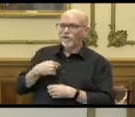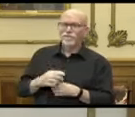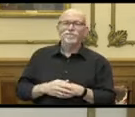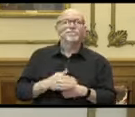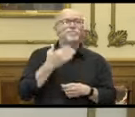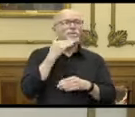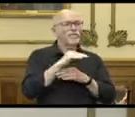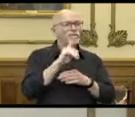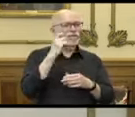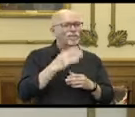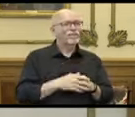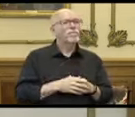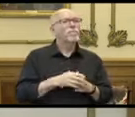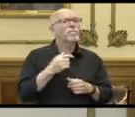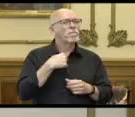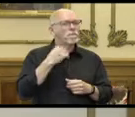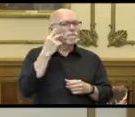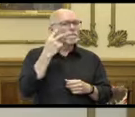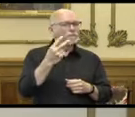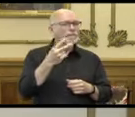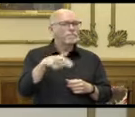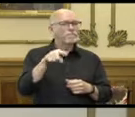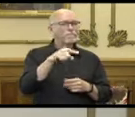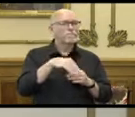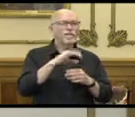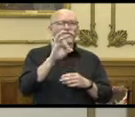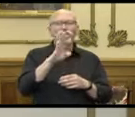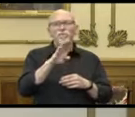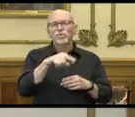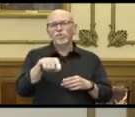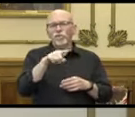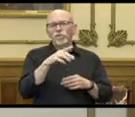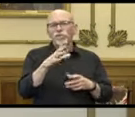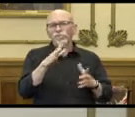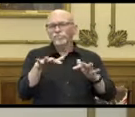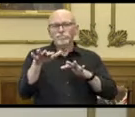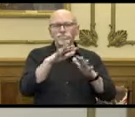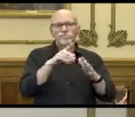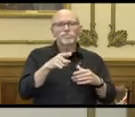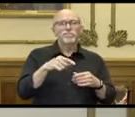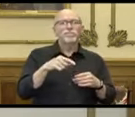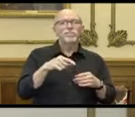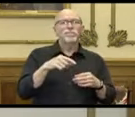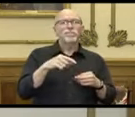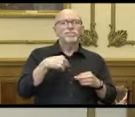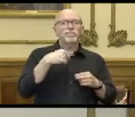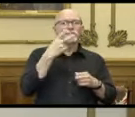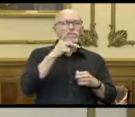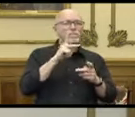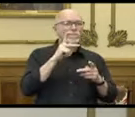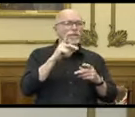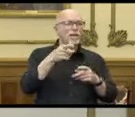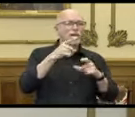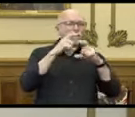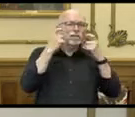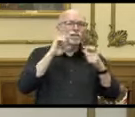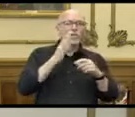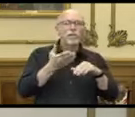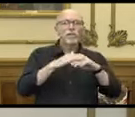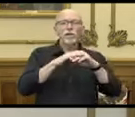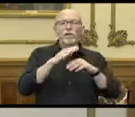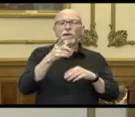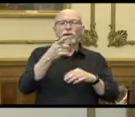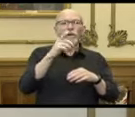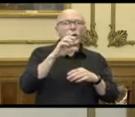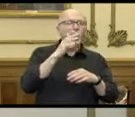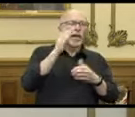Good afternoon, Governor. We've seen posts on Facebook circulating around about masks decreasing oxygen intake, increasing toxin inhalation,